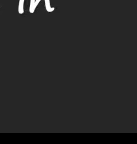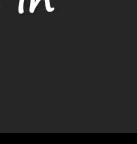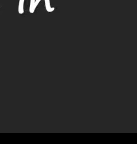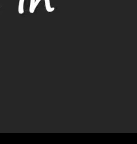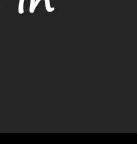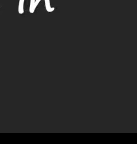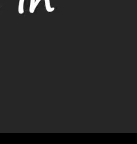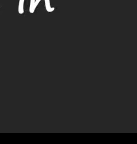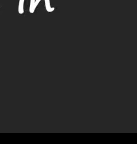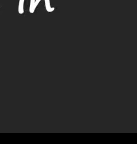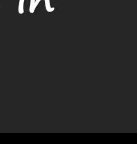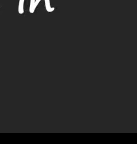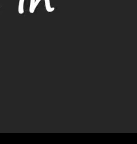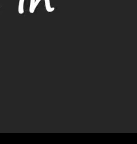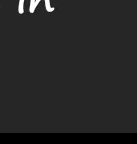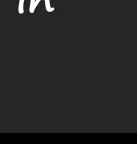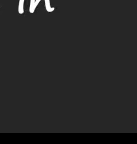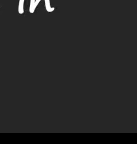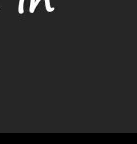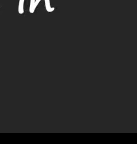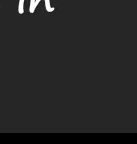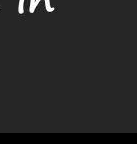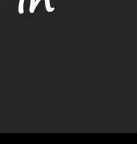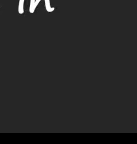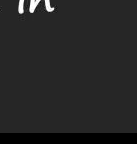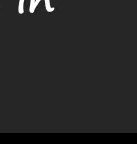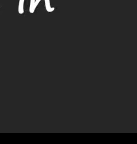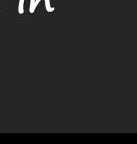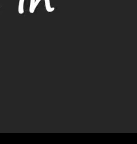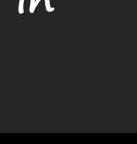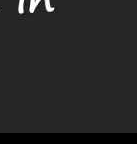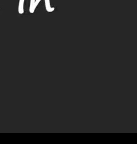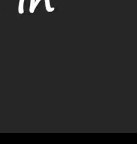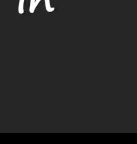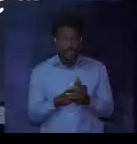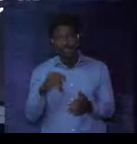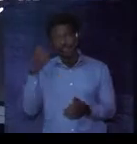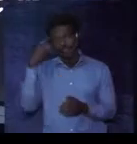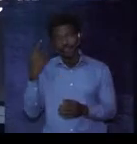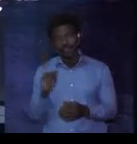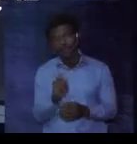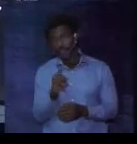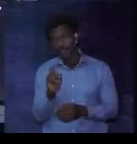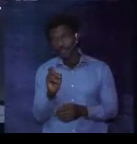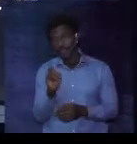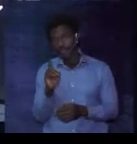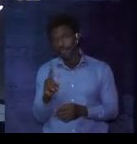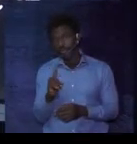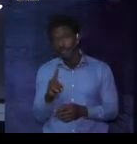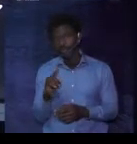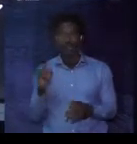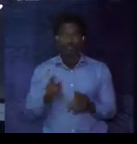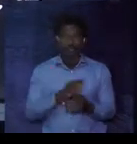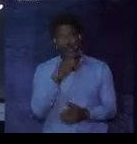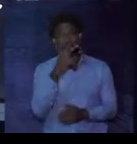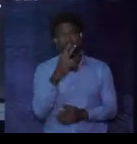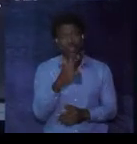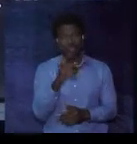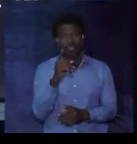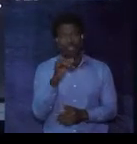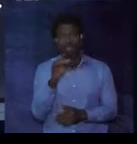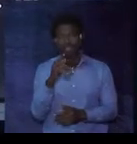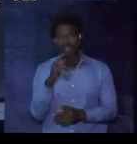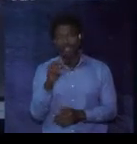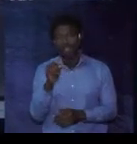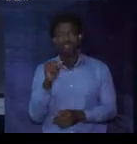that the first 3 digits from the right, you will use it to represent the ones, just like I did in the previous slide. The first 3